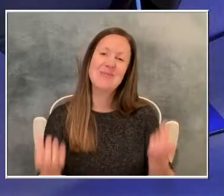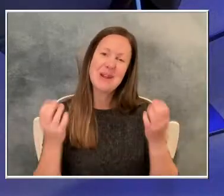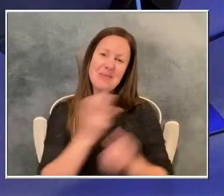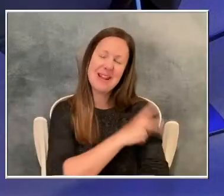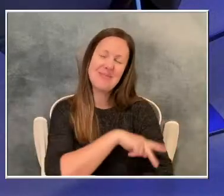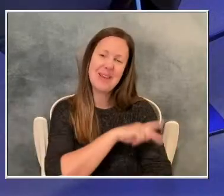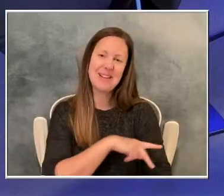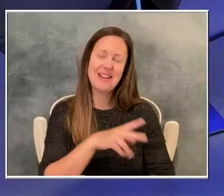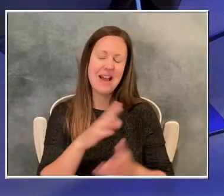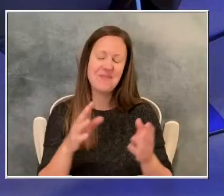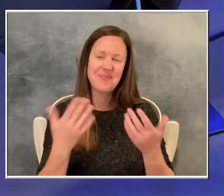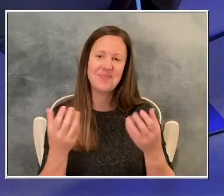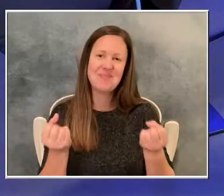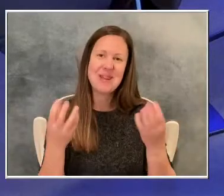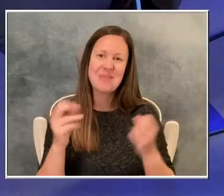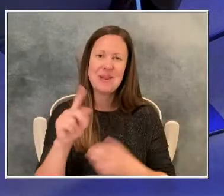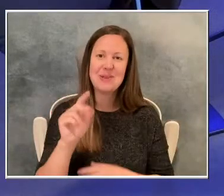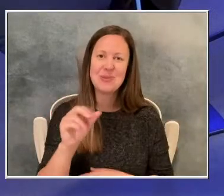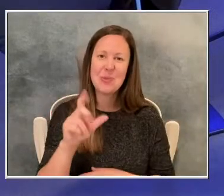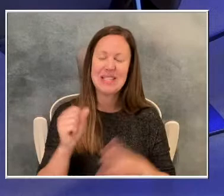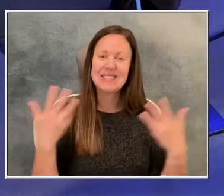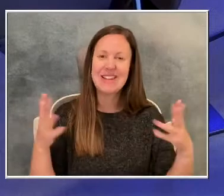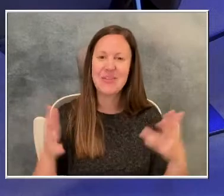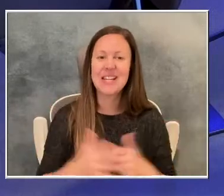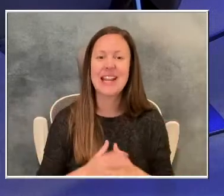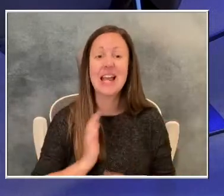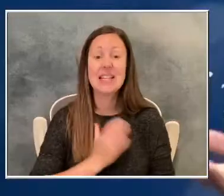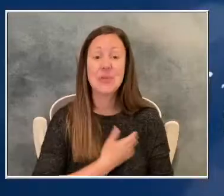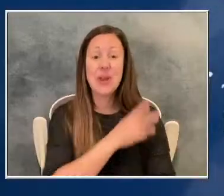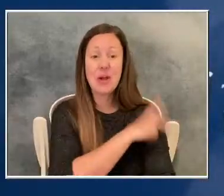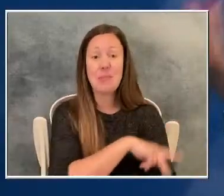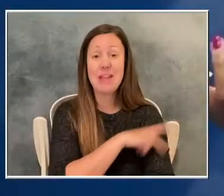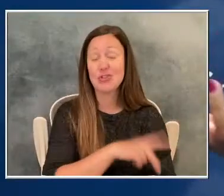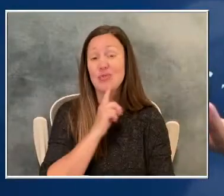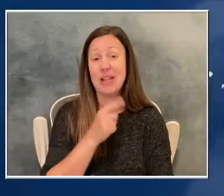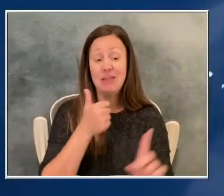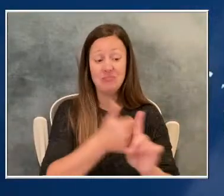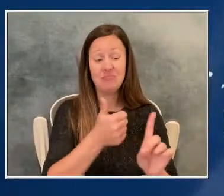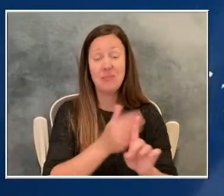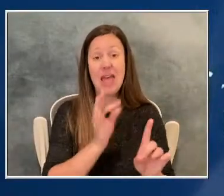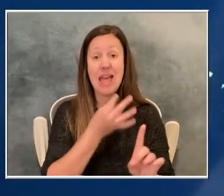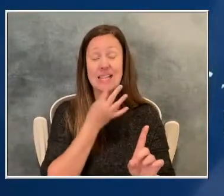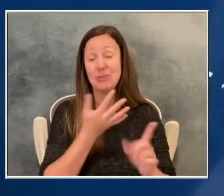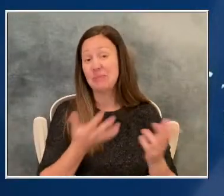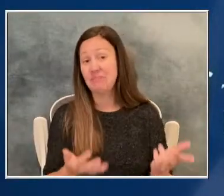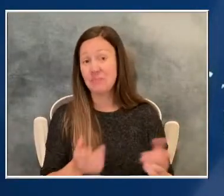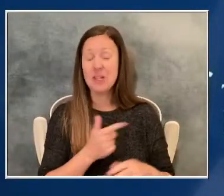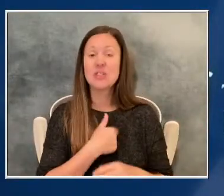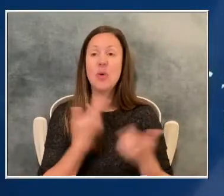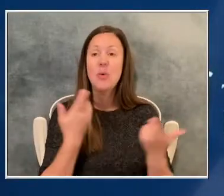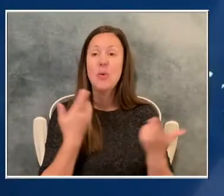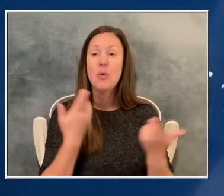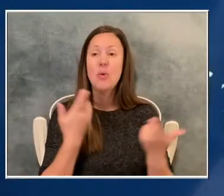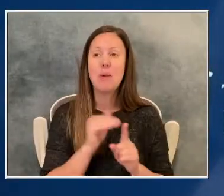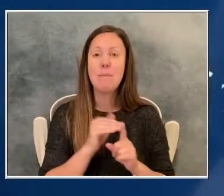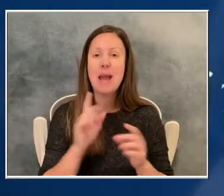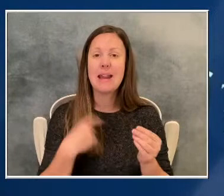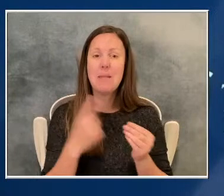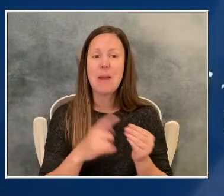kind of. Our patients are they're experts on themselves, and so I always try to remind them of that. But